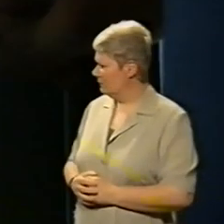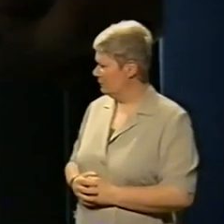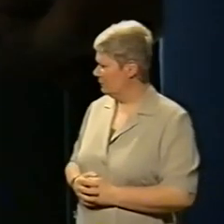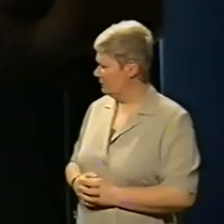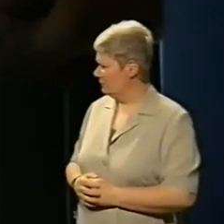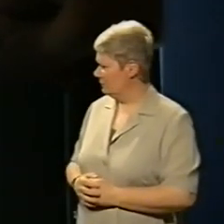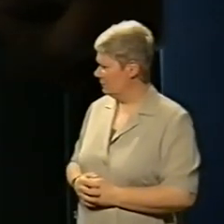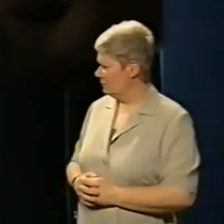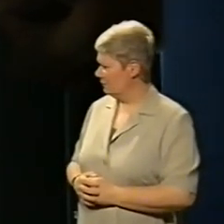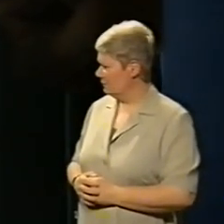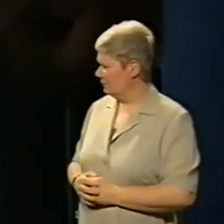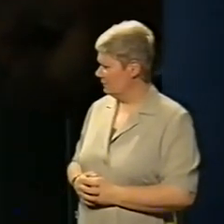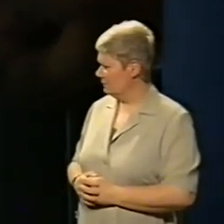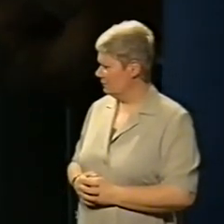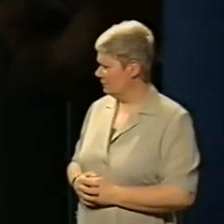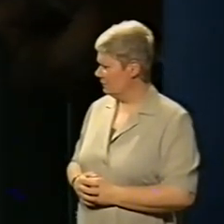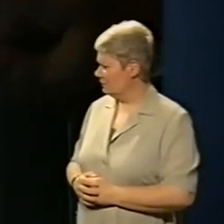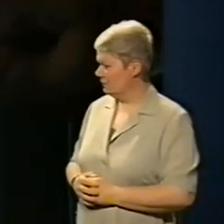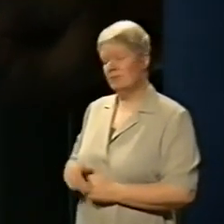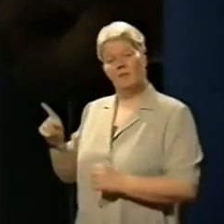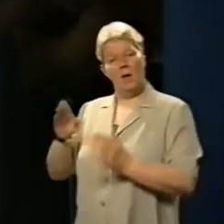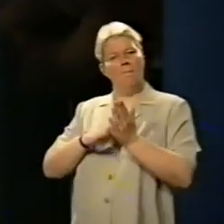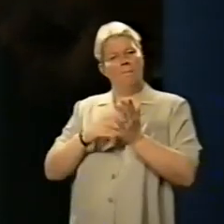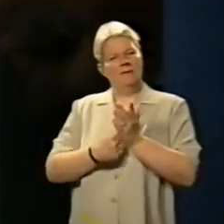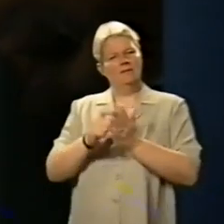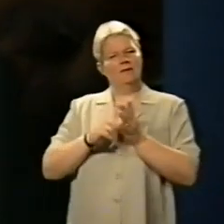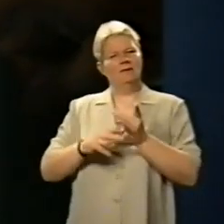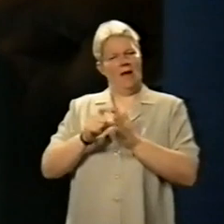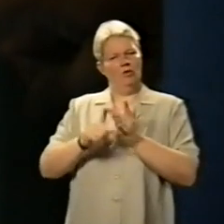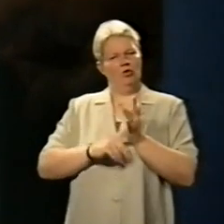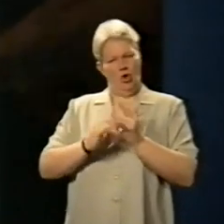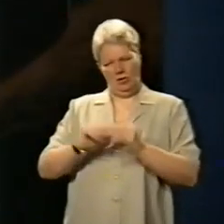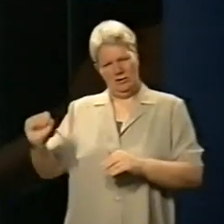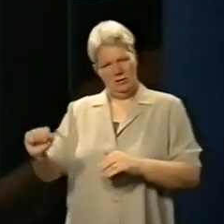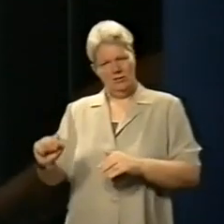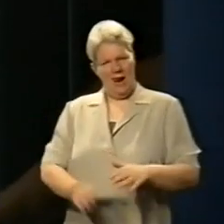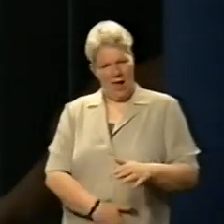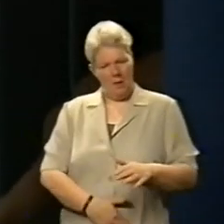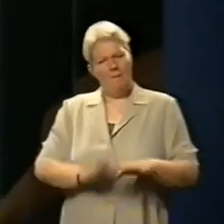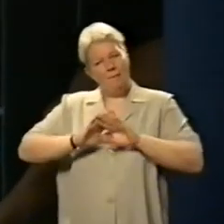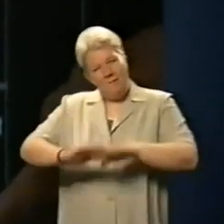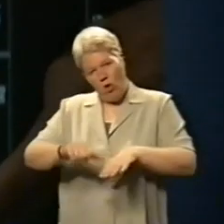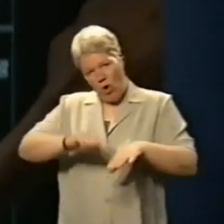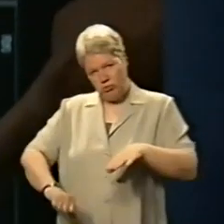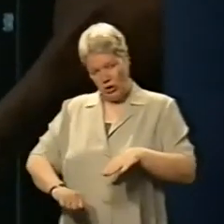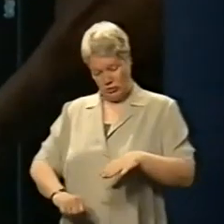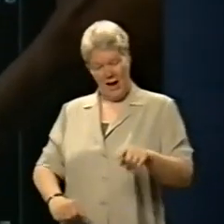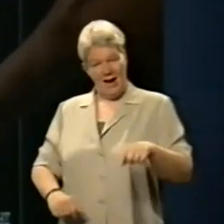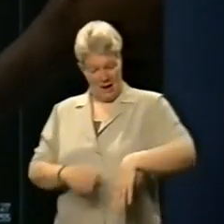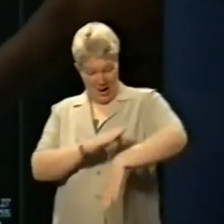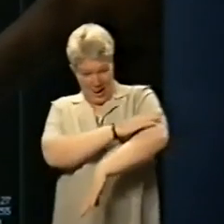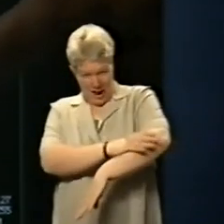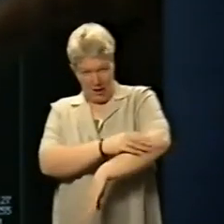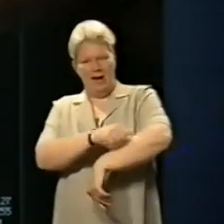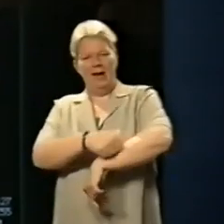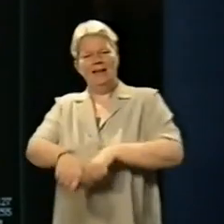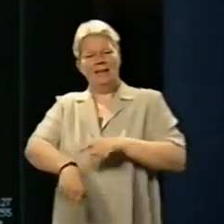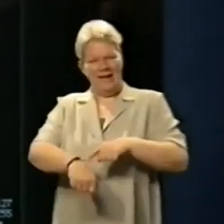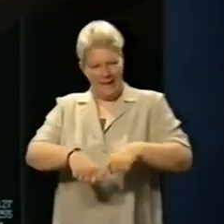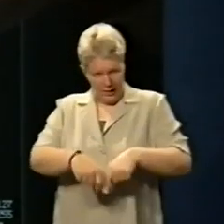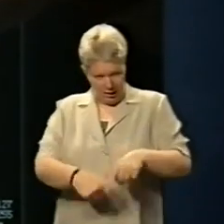This is the X-ray of Mr. David Jones before operation. Below the knee, there are only a few blood